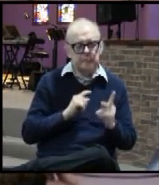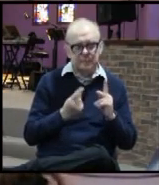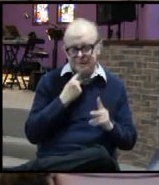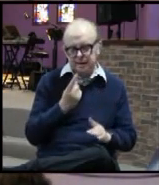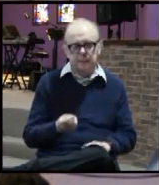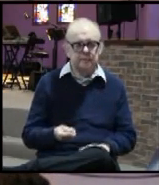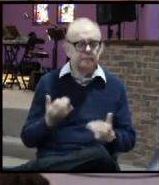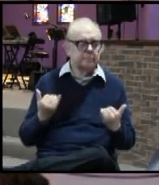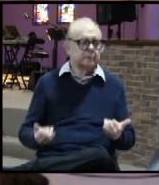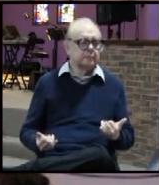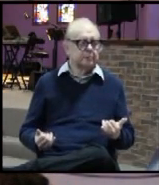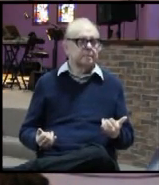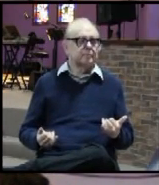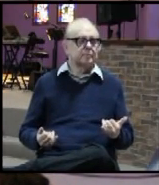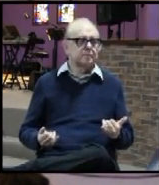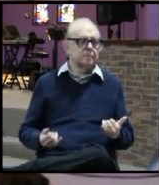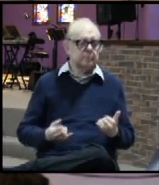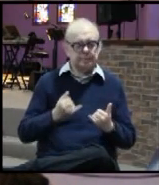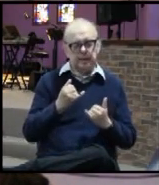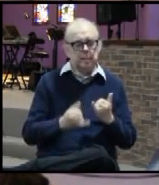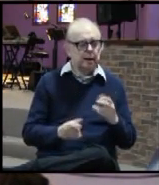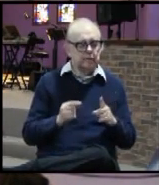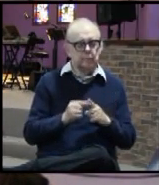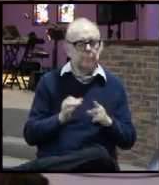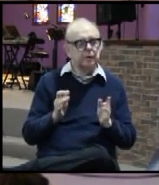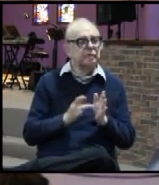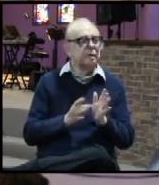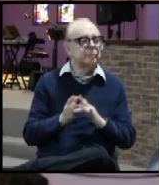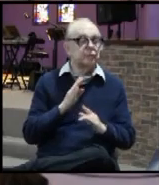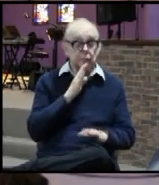And today, we're going to come to the last words that Jesus spoke.